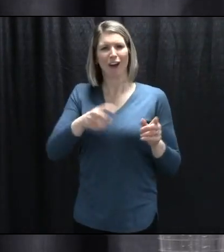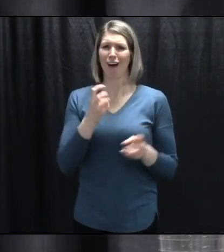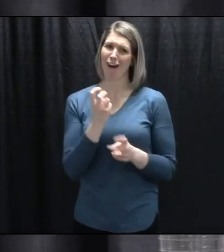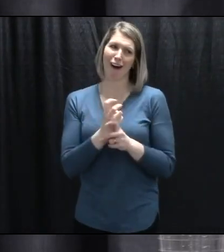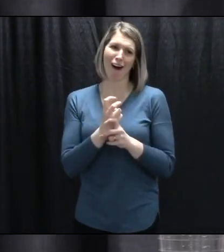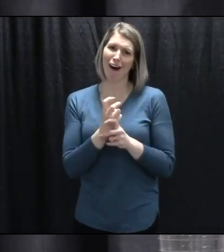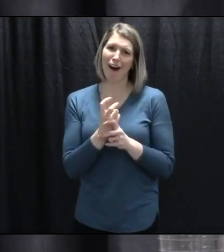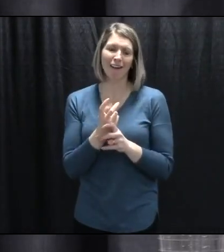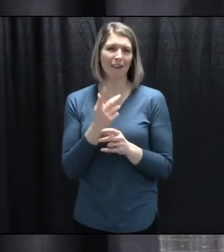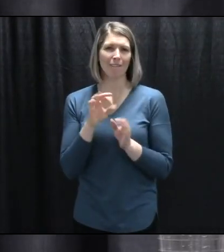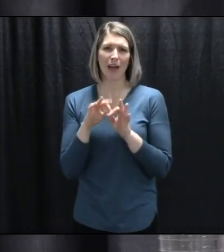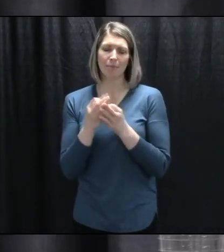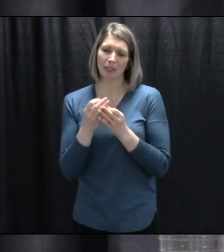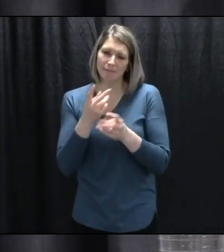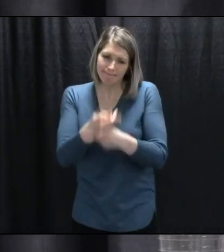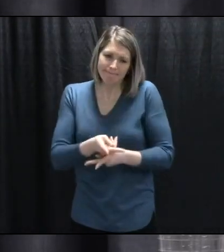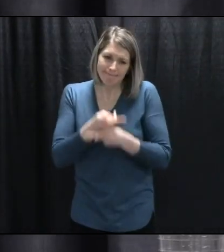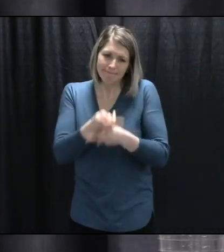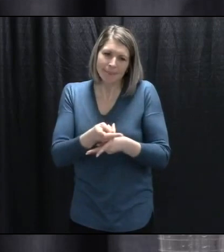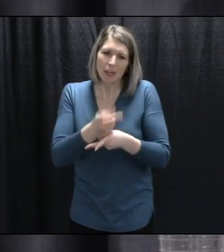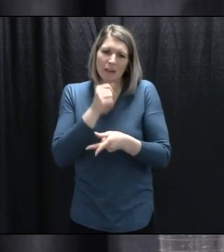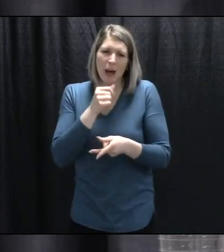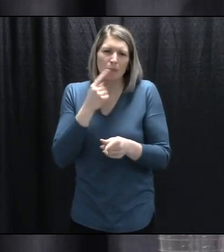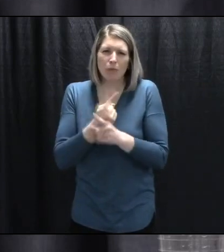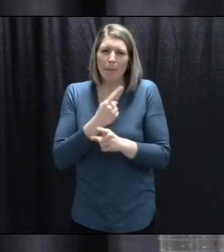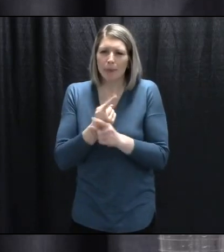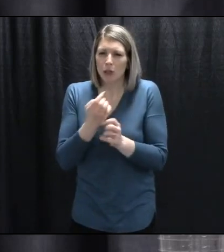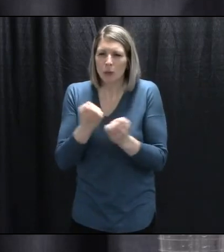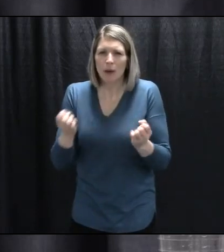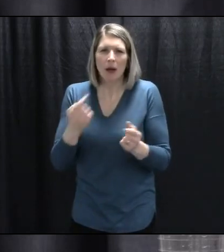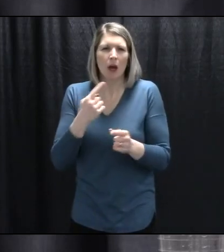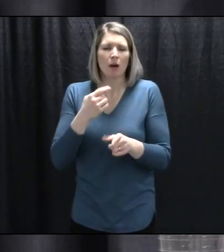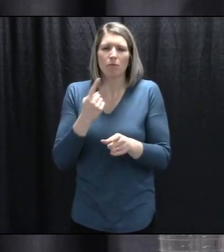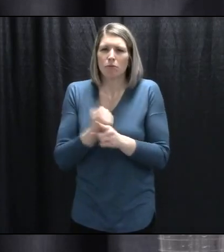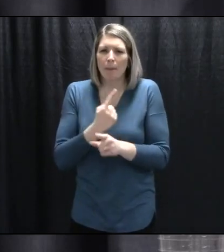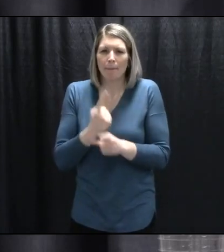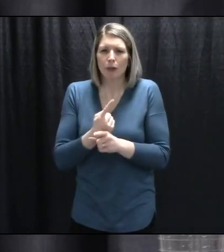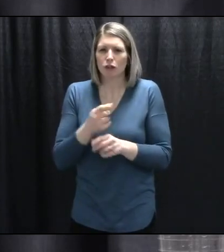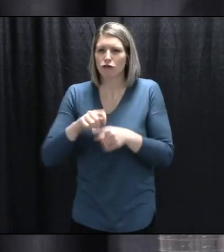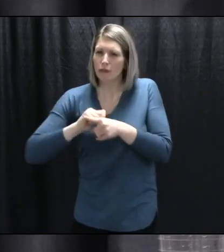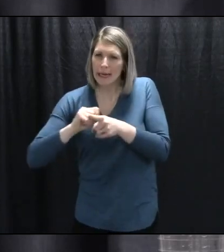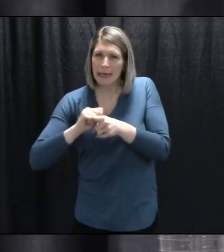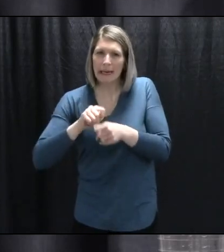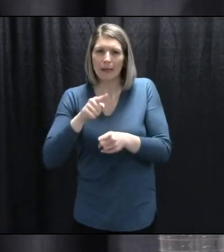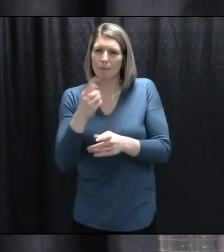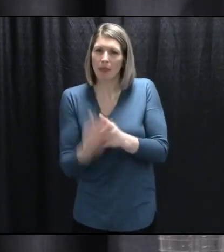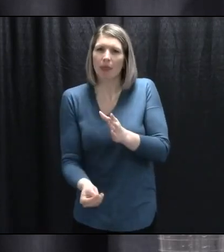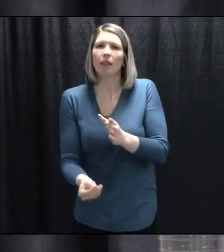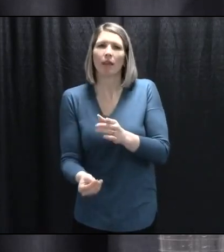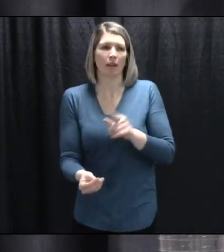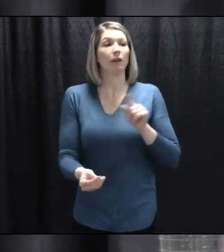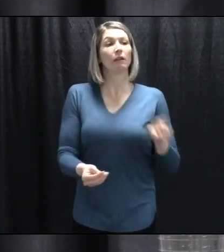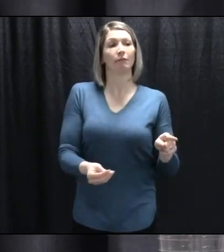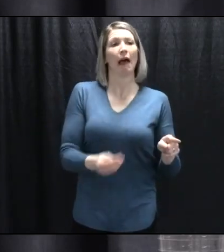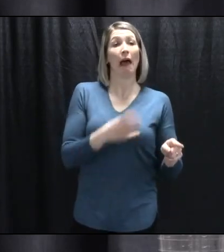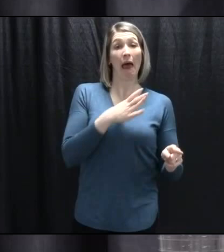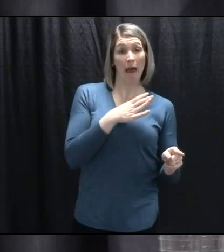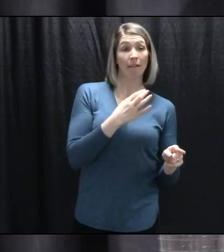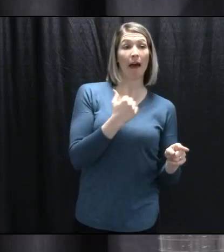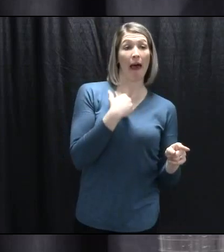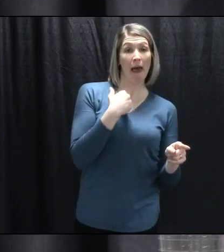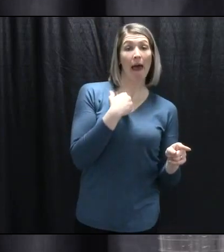have sufficient home support workers. We're hearing at the moment that we're